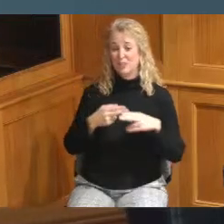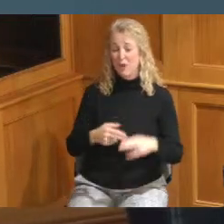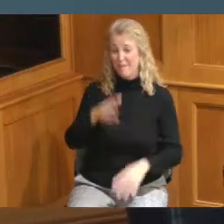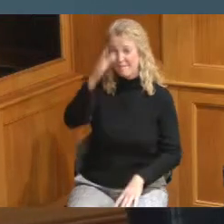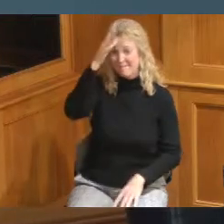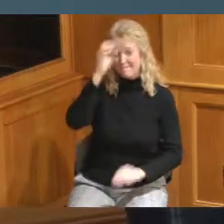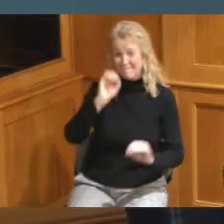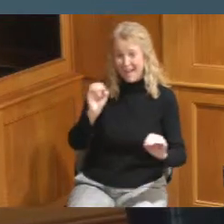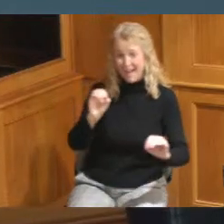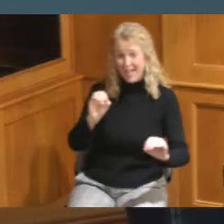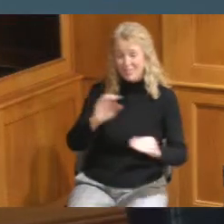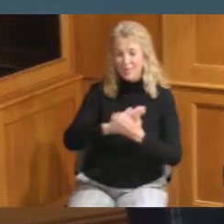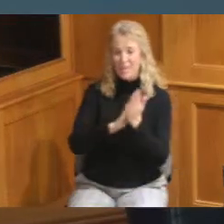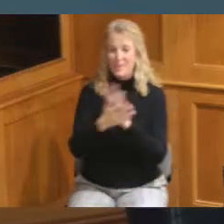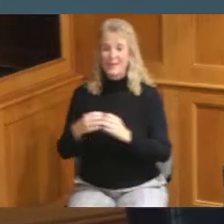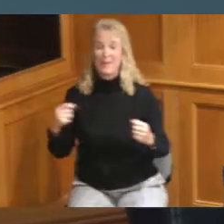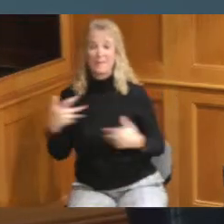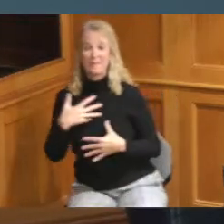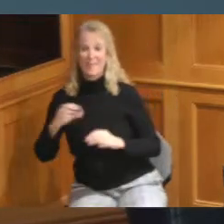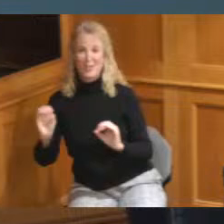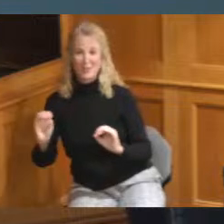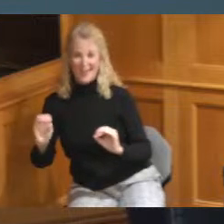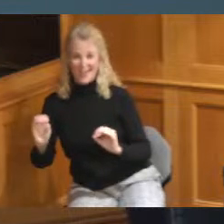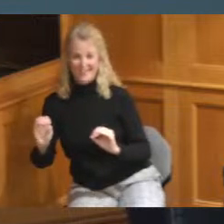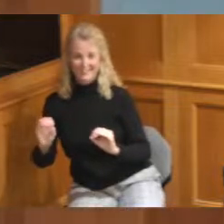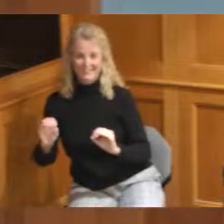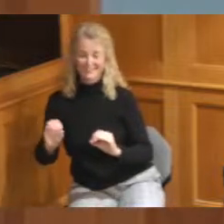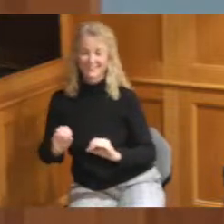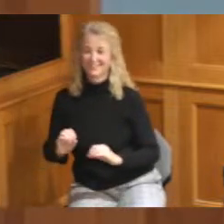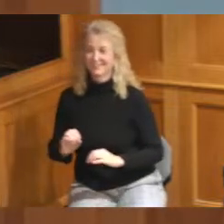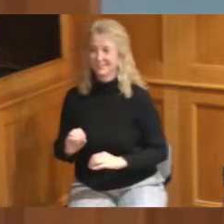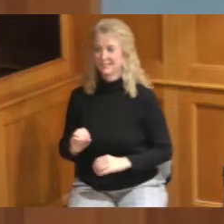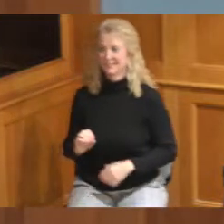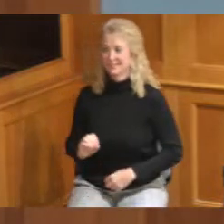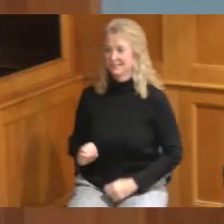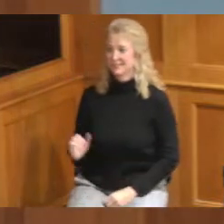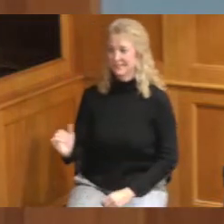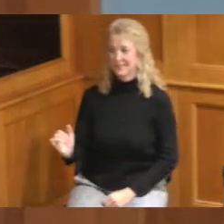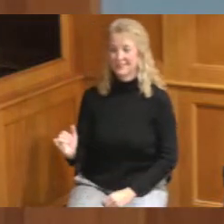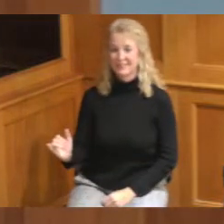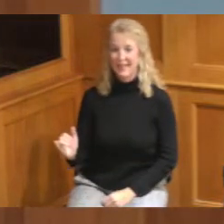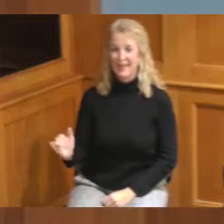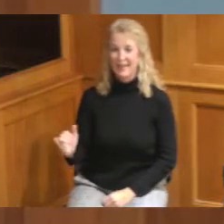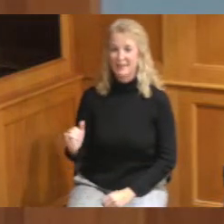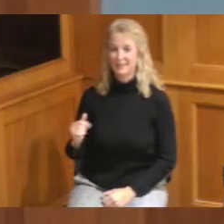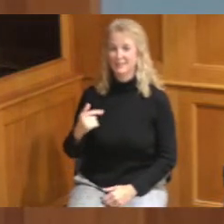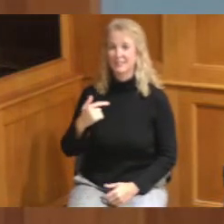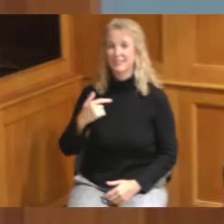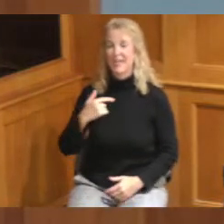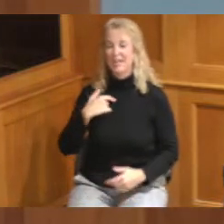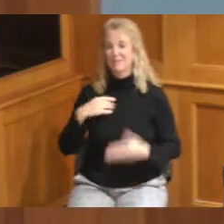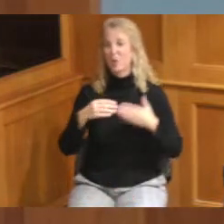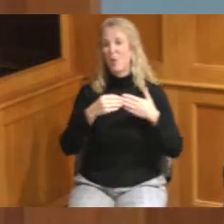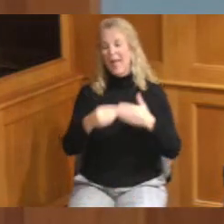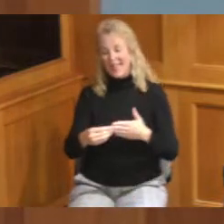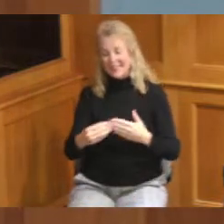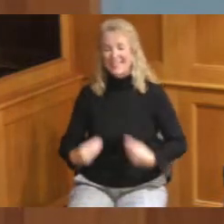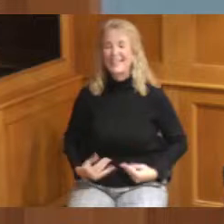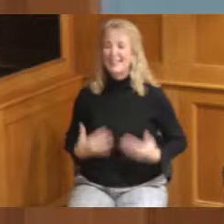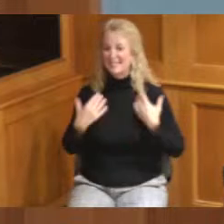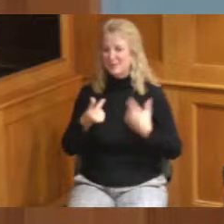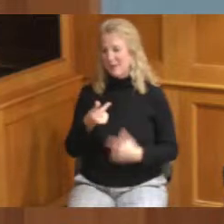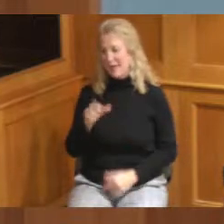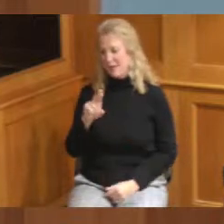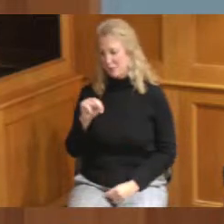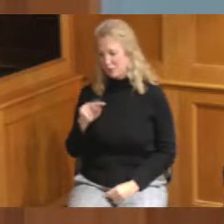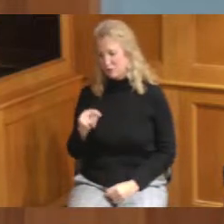name. So Alice, if you'd like to introduce her. Good afternoon. I'm Alice Bledsoe over the Inspire Youth Initiative grant, and